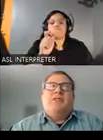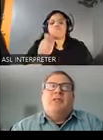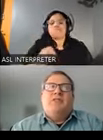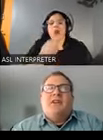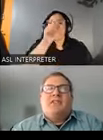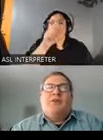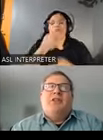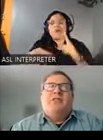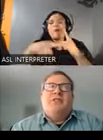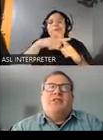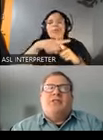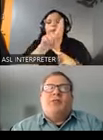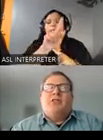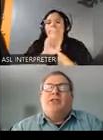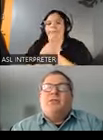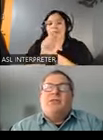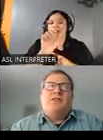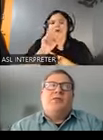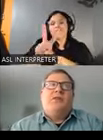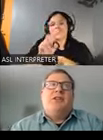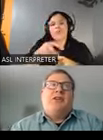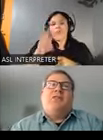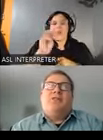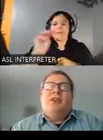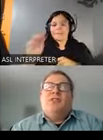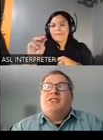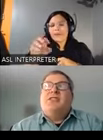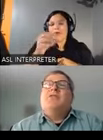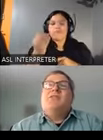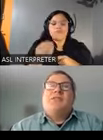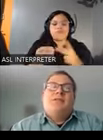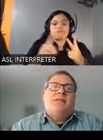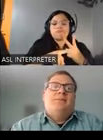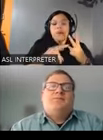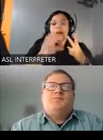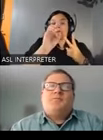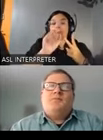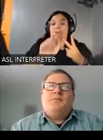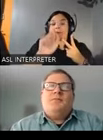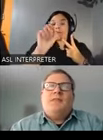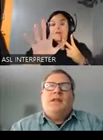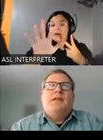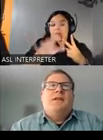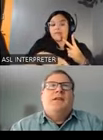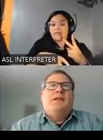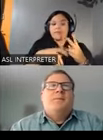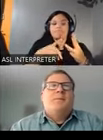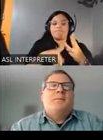large increase, a small decrease, or a large decrease.